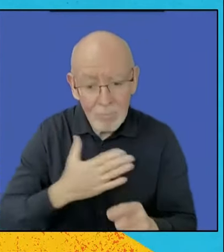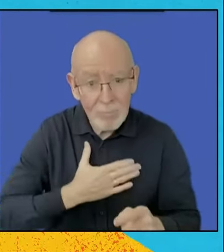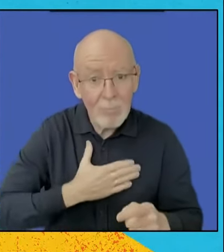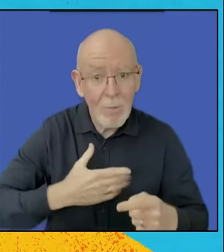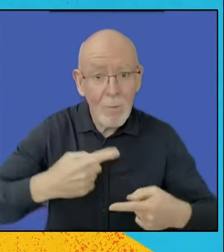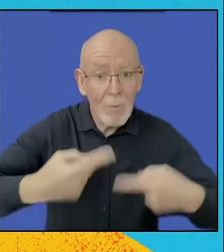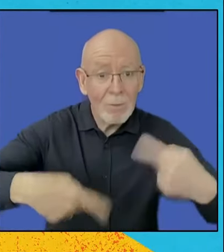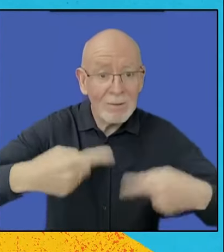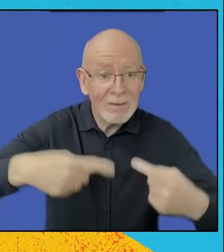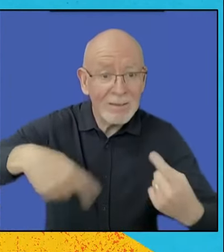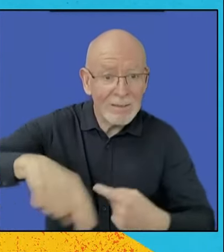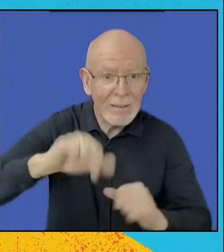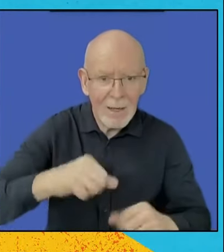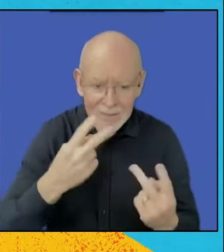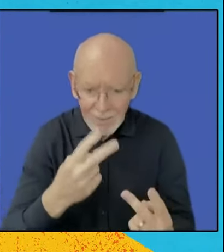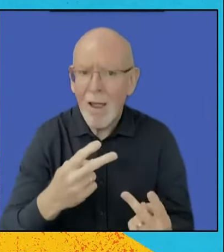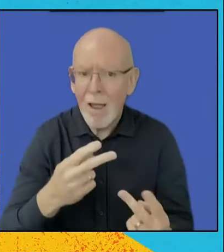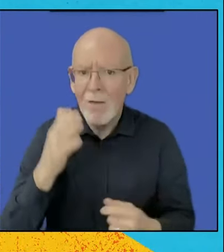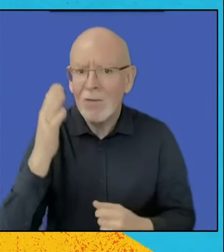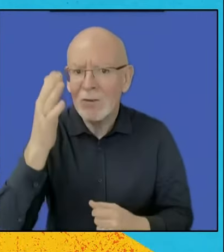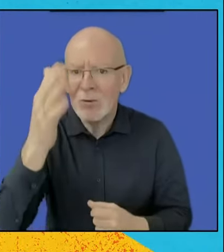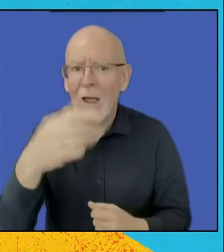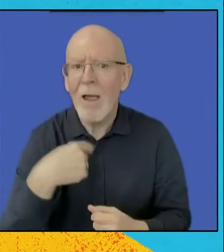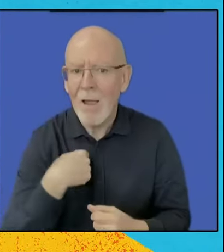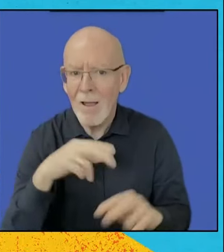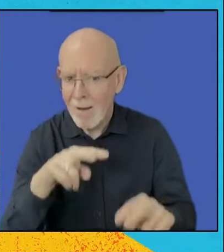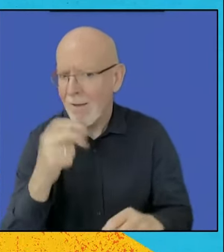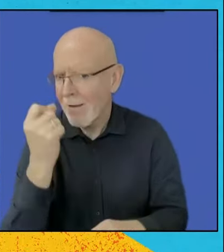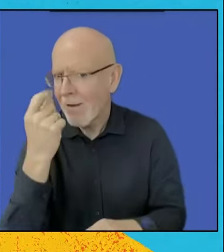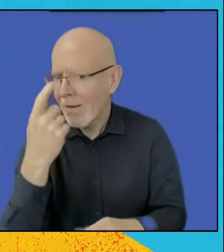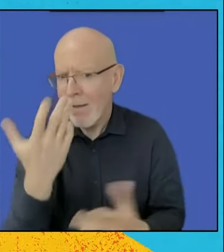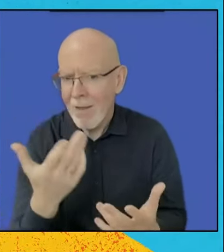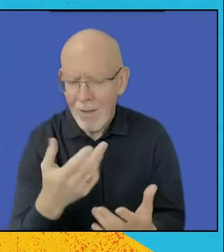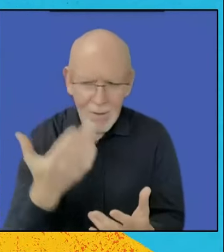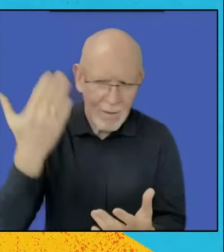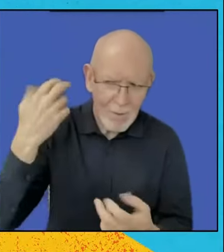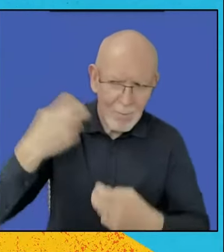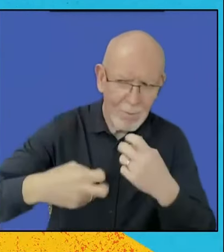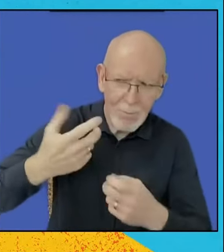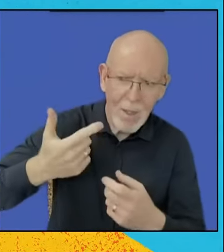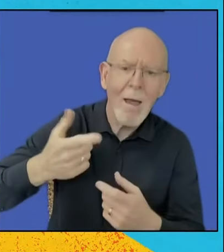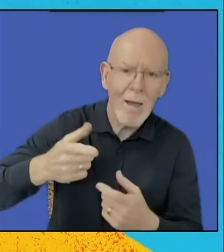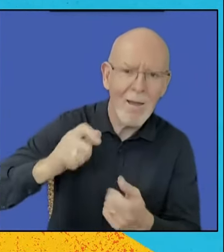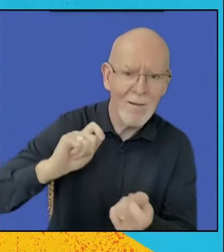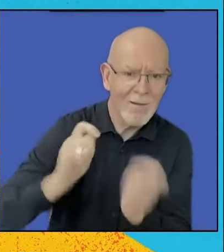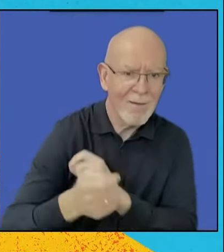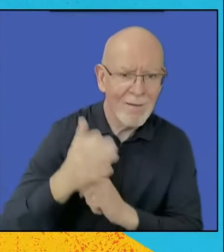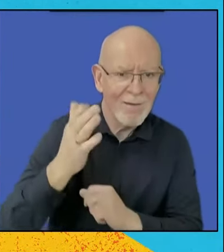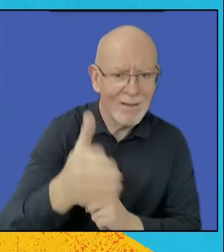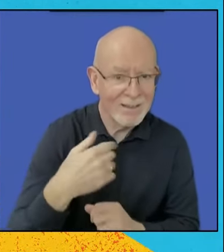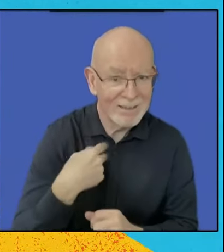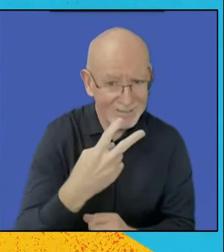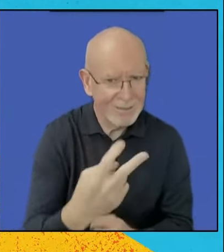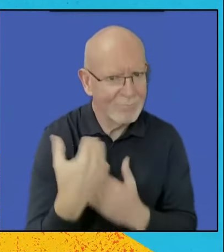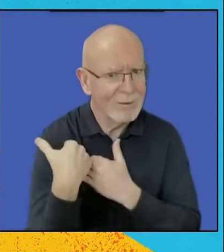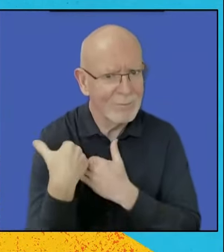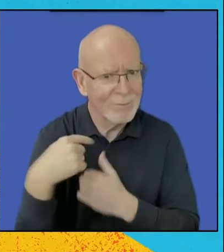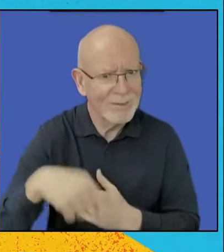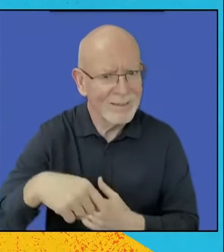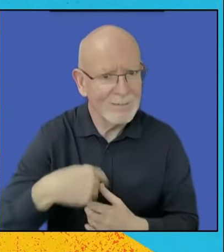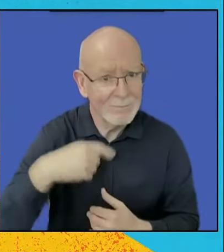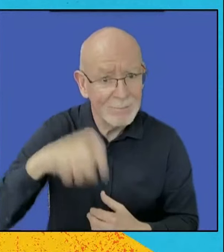means accessible and intersectional education. It means deconstructing and unlearning and then rebuilding. Mm. To the one philanthropy organization